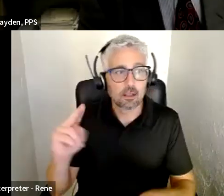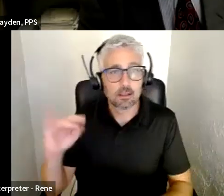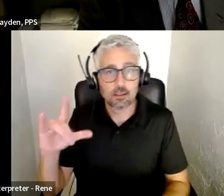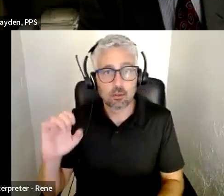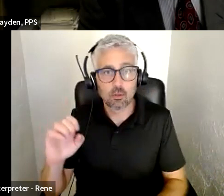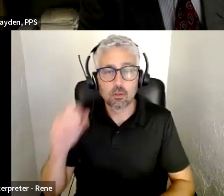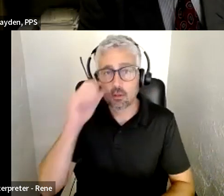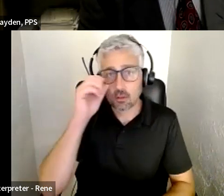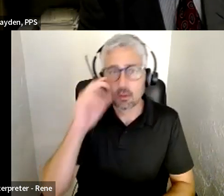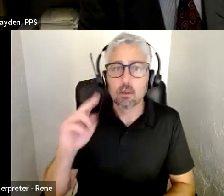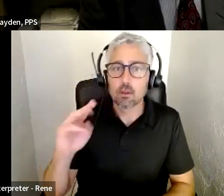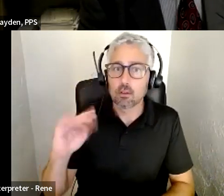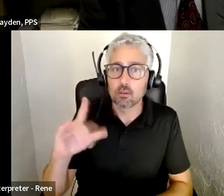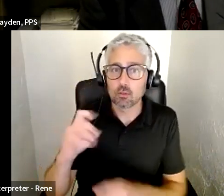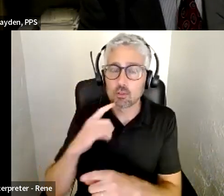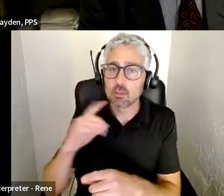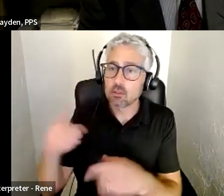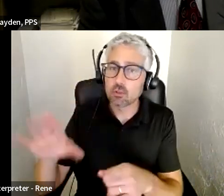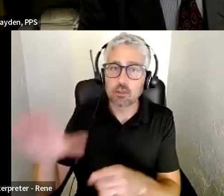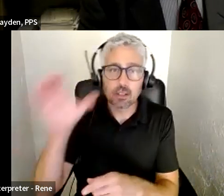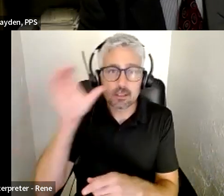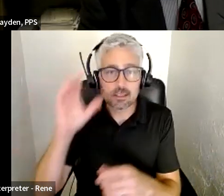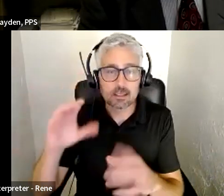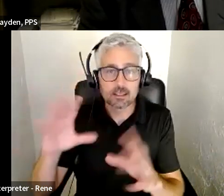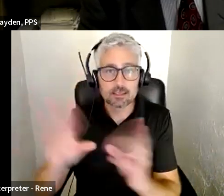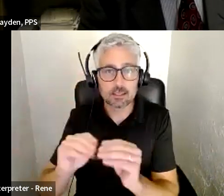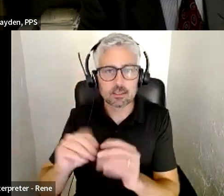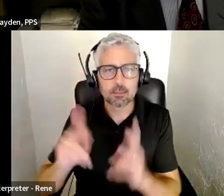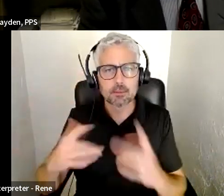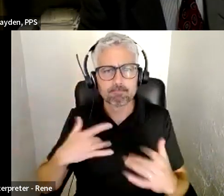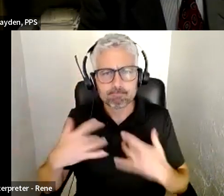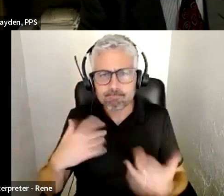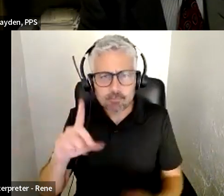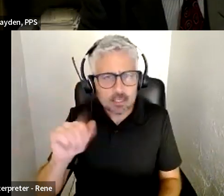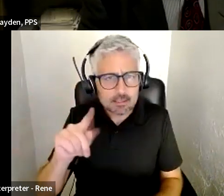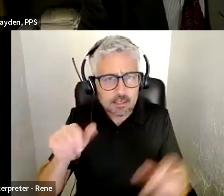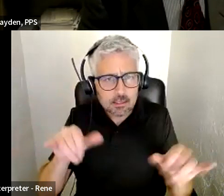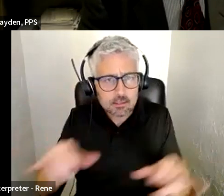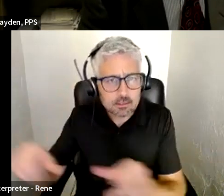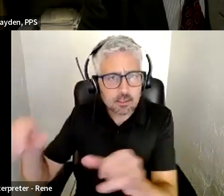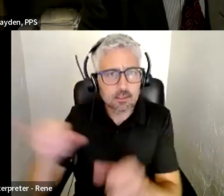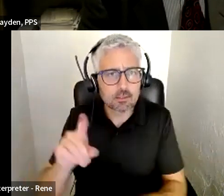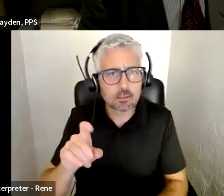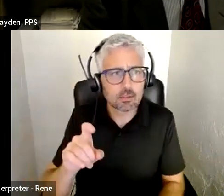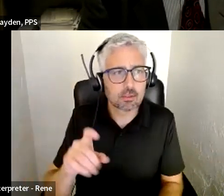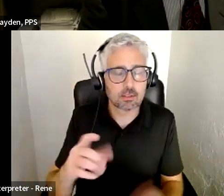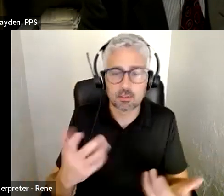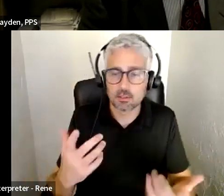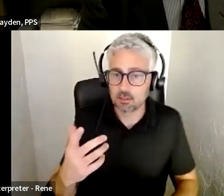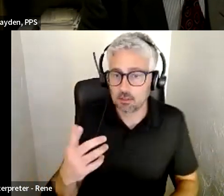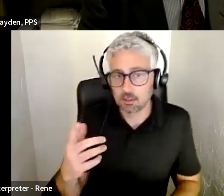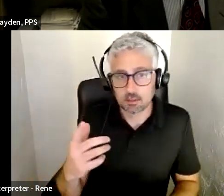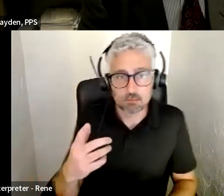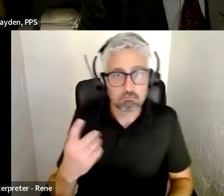session, there was some concern about data standardization. So do we really have like the best quality of data